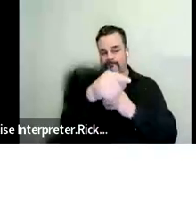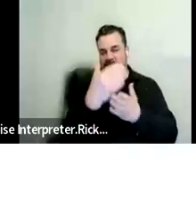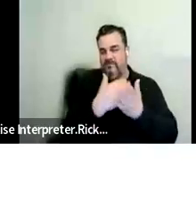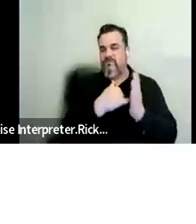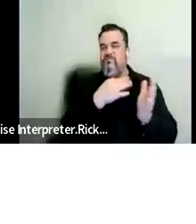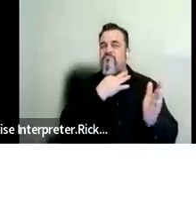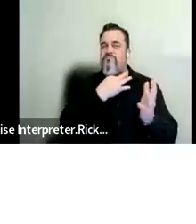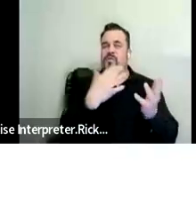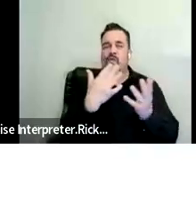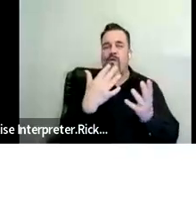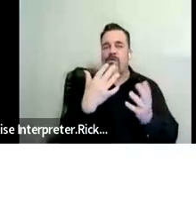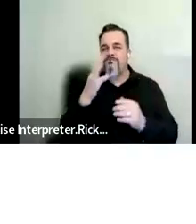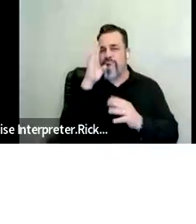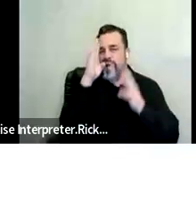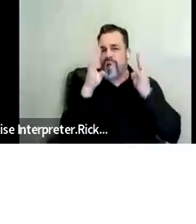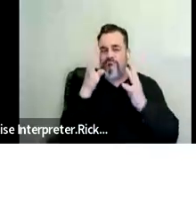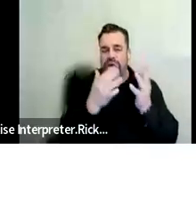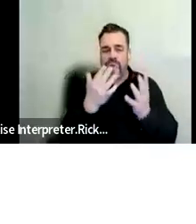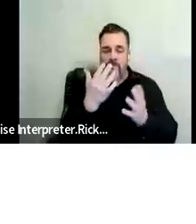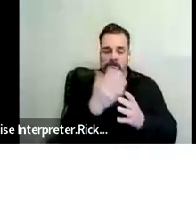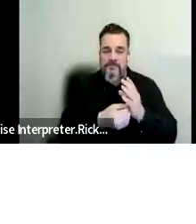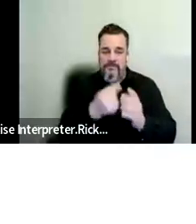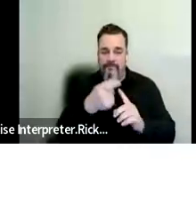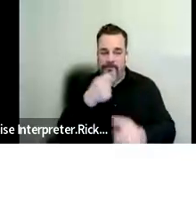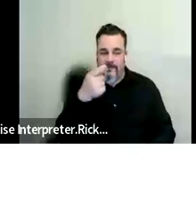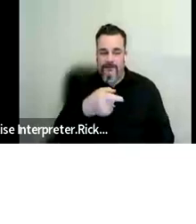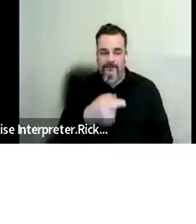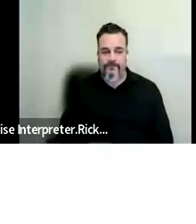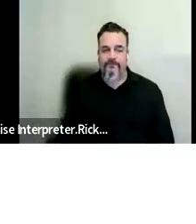curious what kind of comes up that could be missing from this.